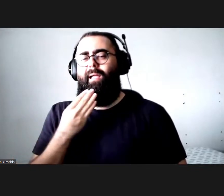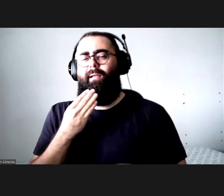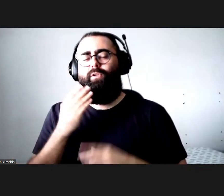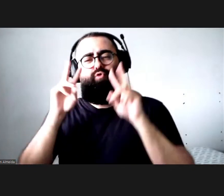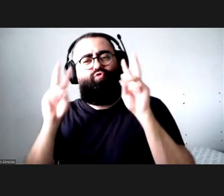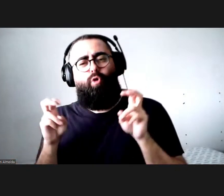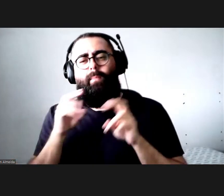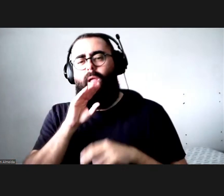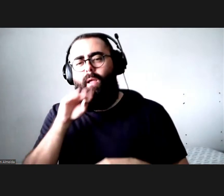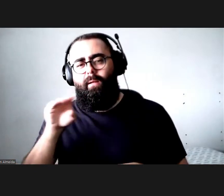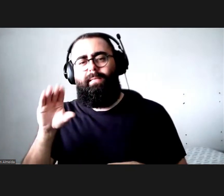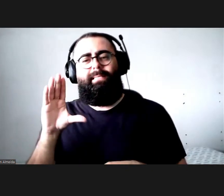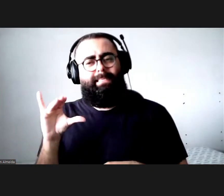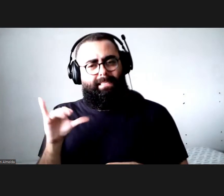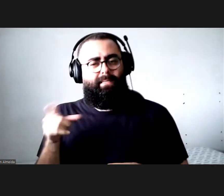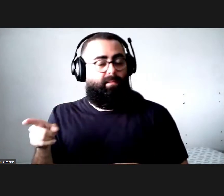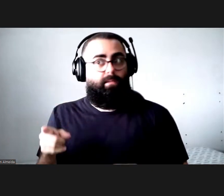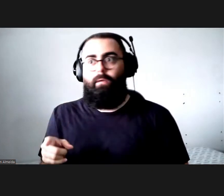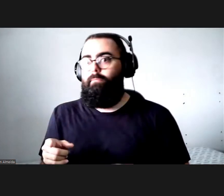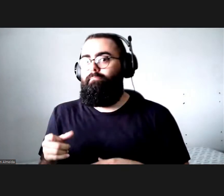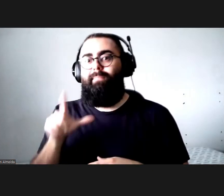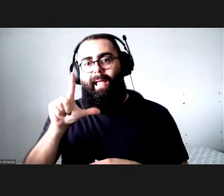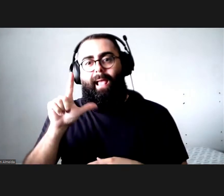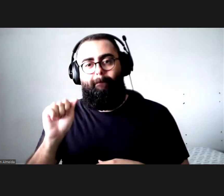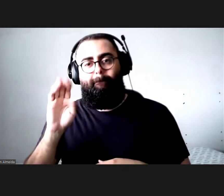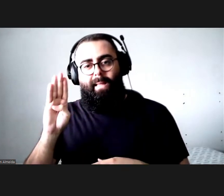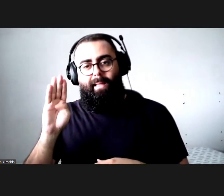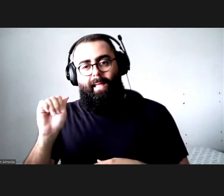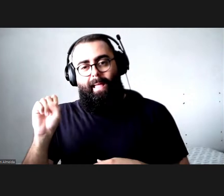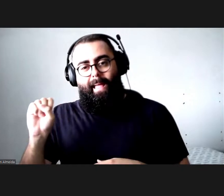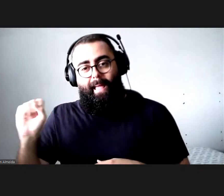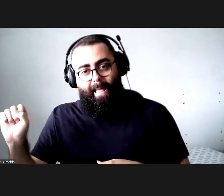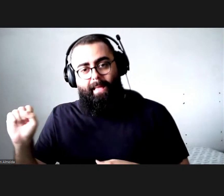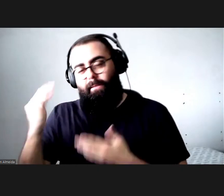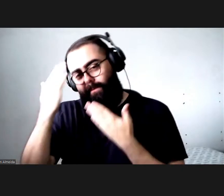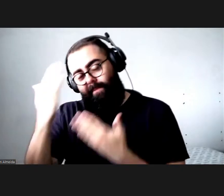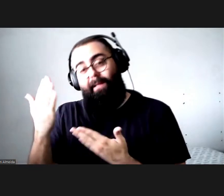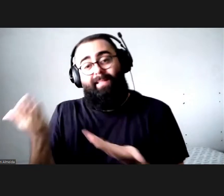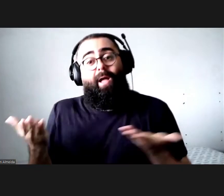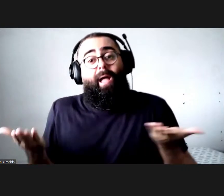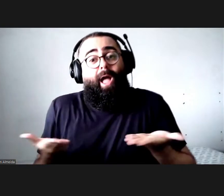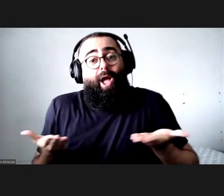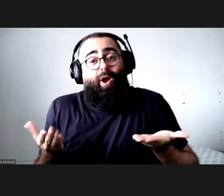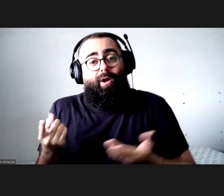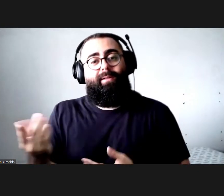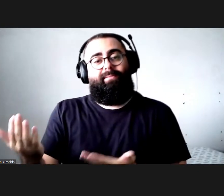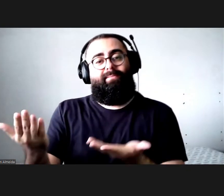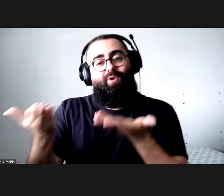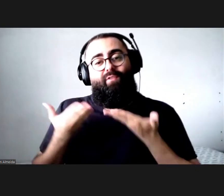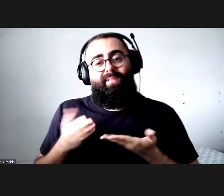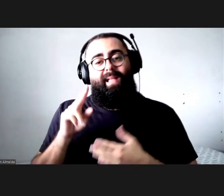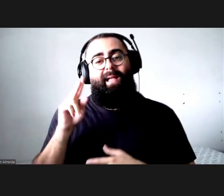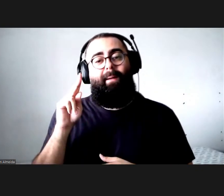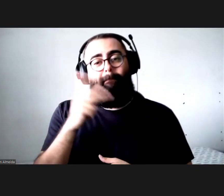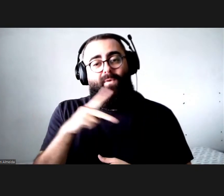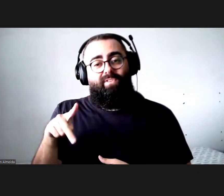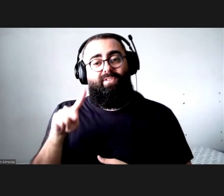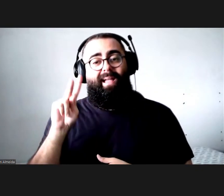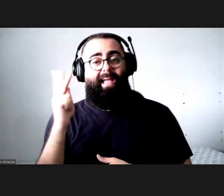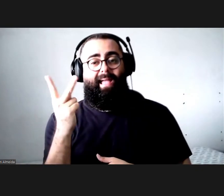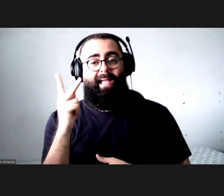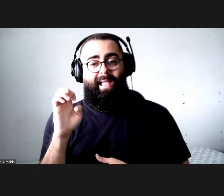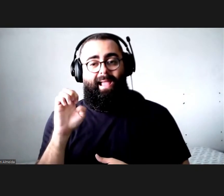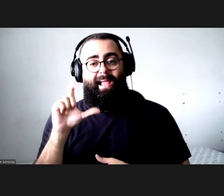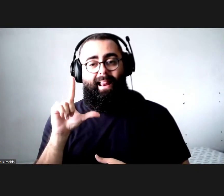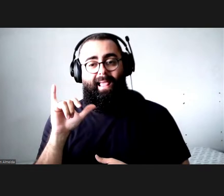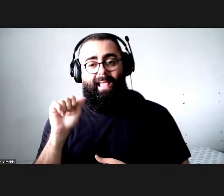not exist. We would like now to invite Professor Eliana Mello to say a few words on behalf of LBAS. She's